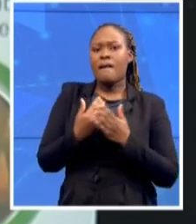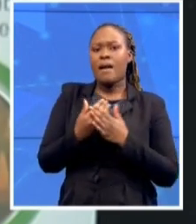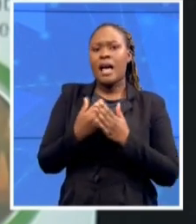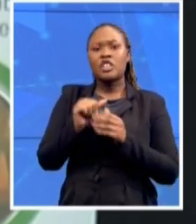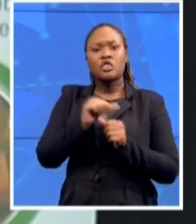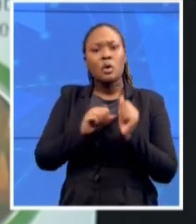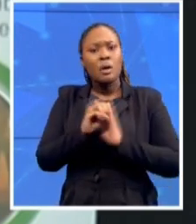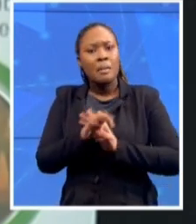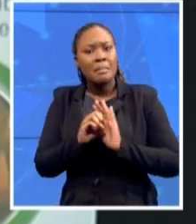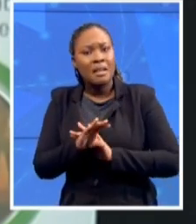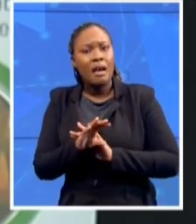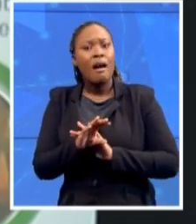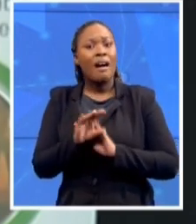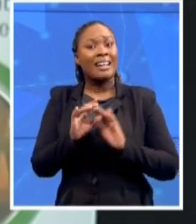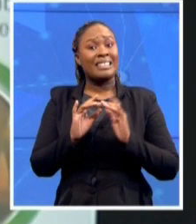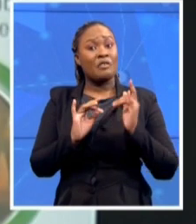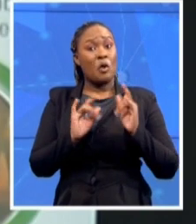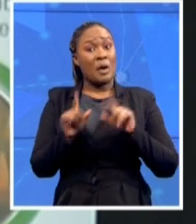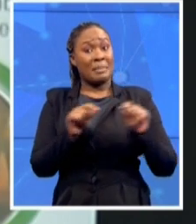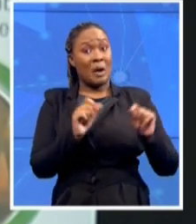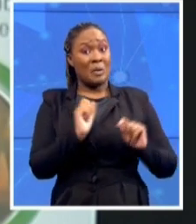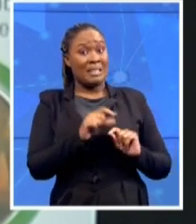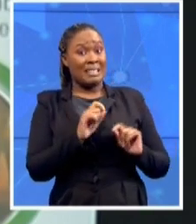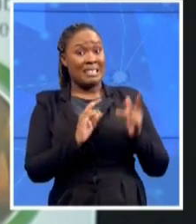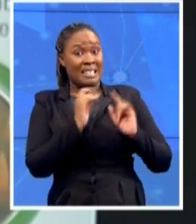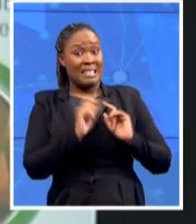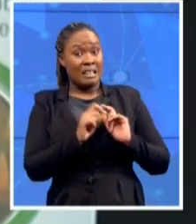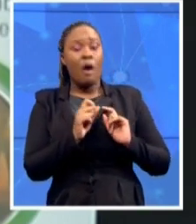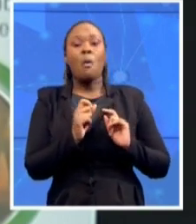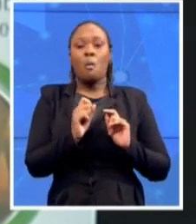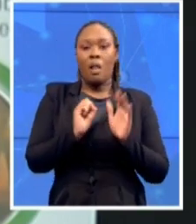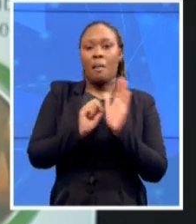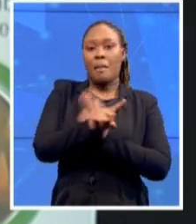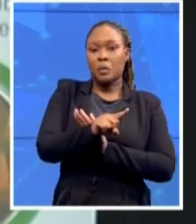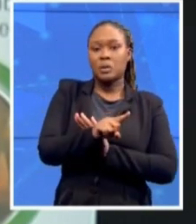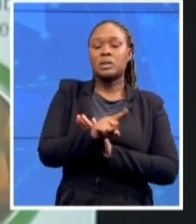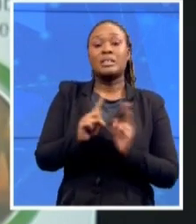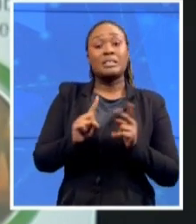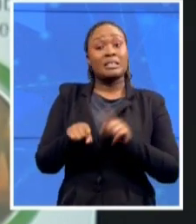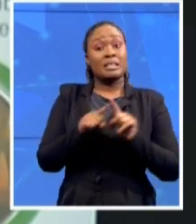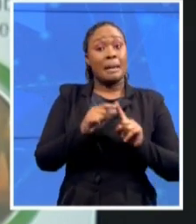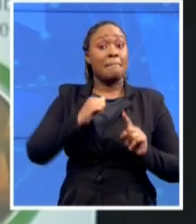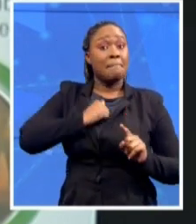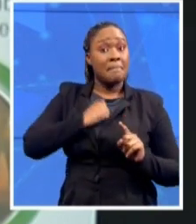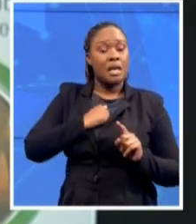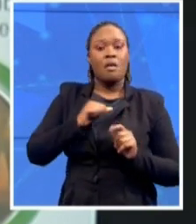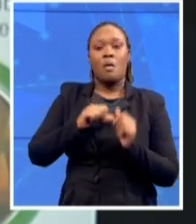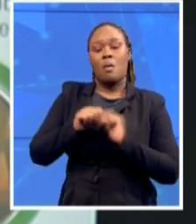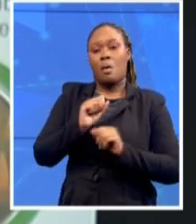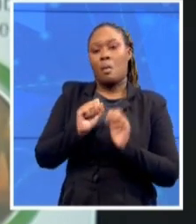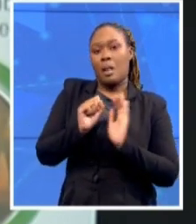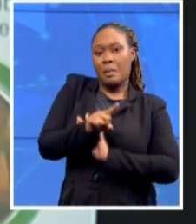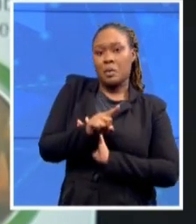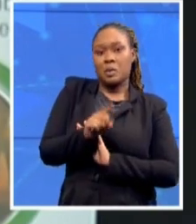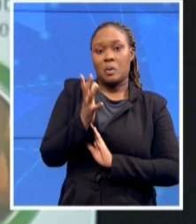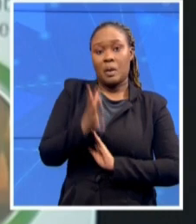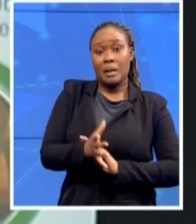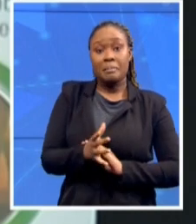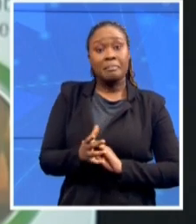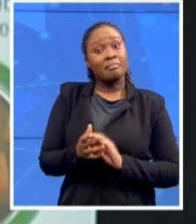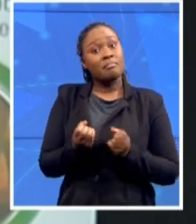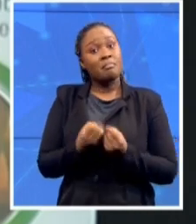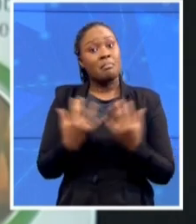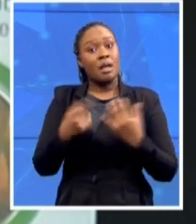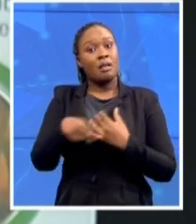of this day. Through this IPP process, many of you sitting in this room will become the City of Cape